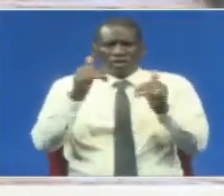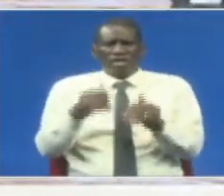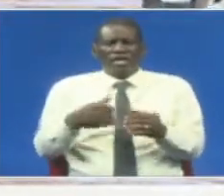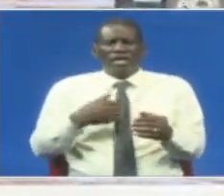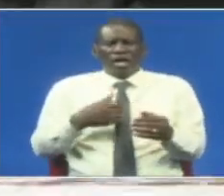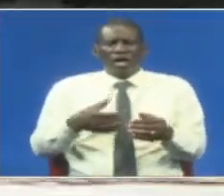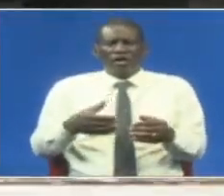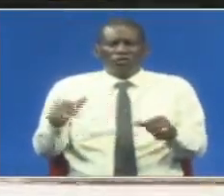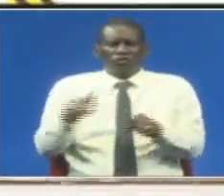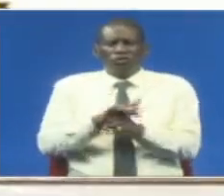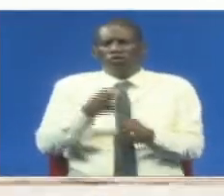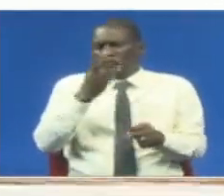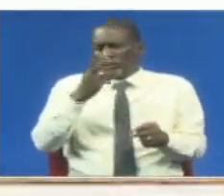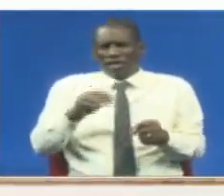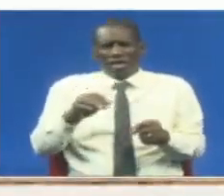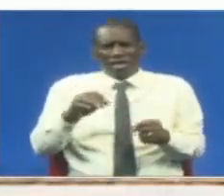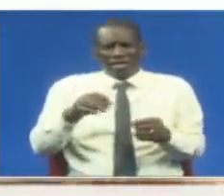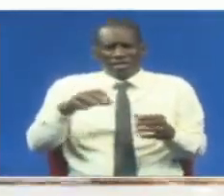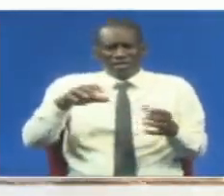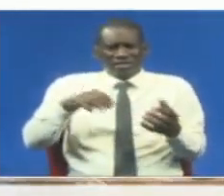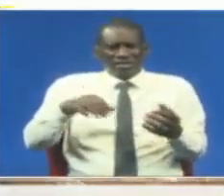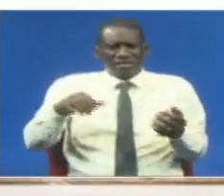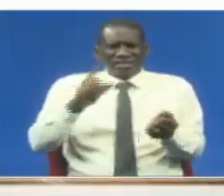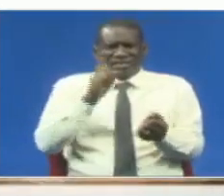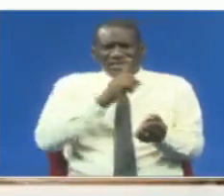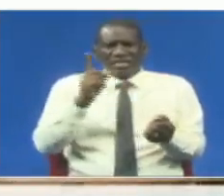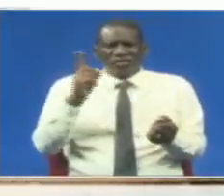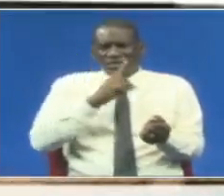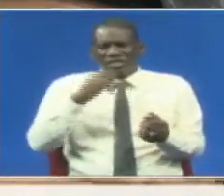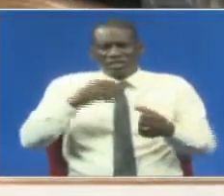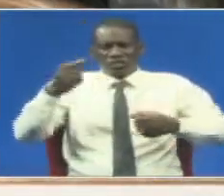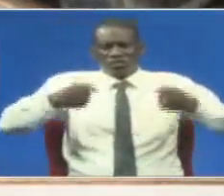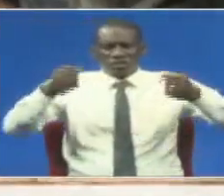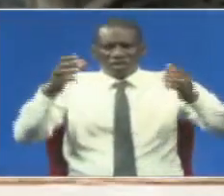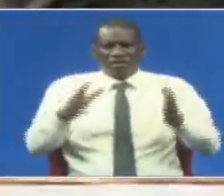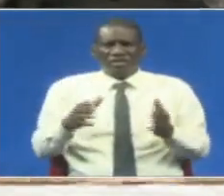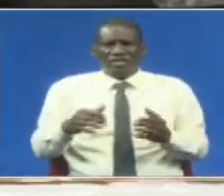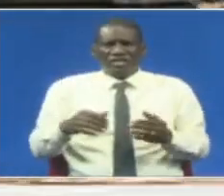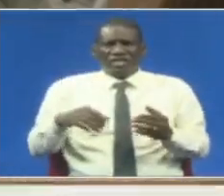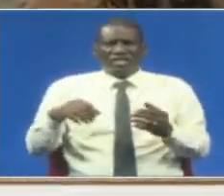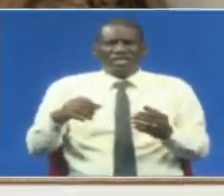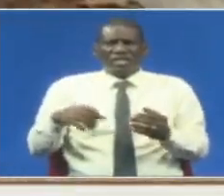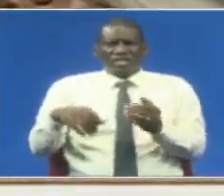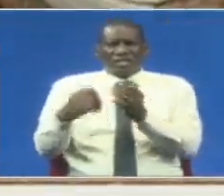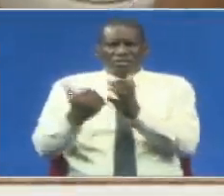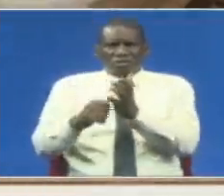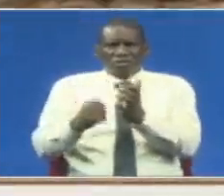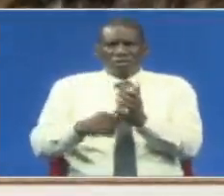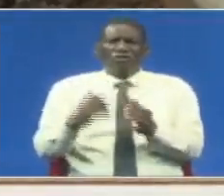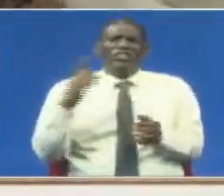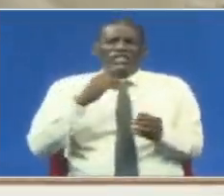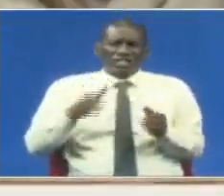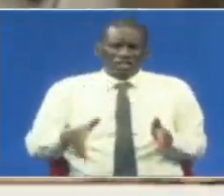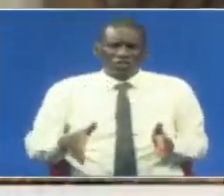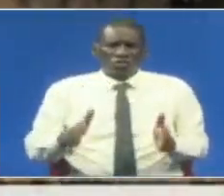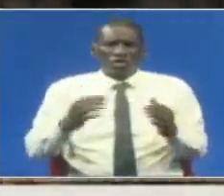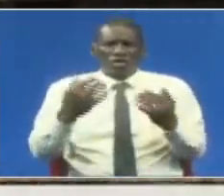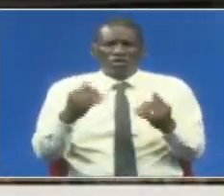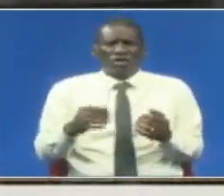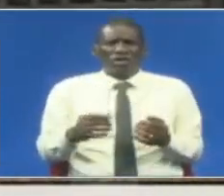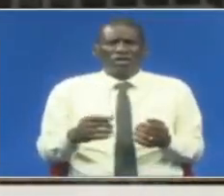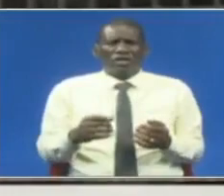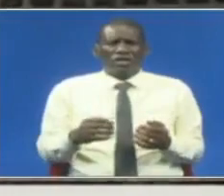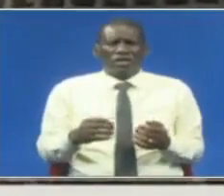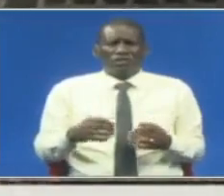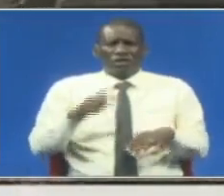water-filled potholes that are a nuisance and a danger to motorists. The trouble of the increasingly dangerous roads is felt more by public